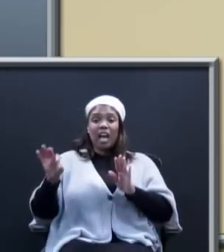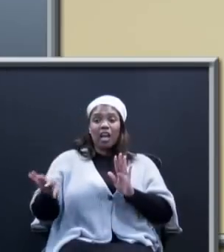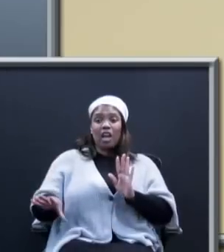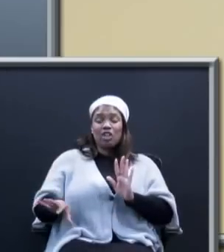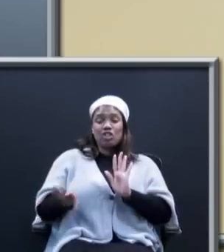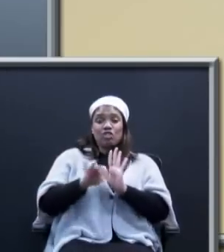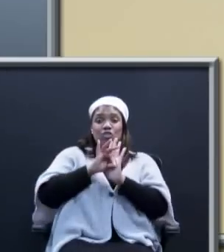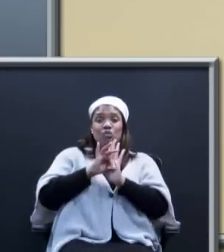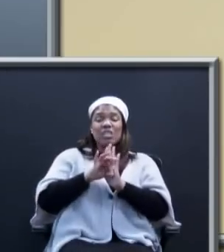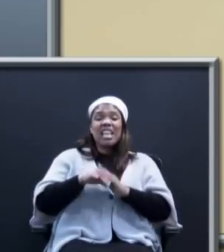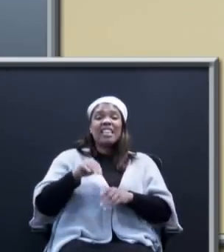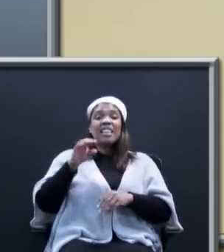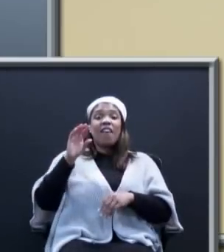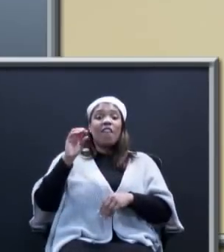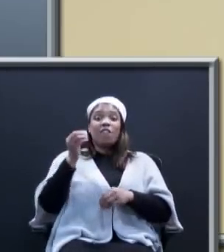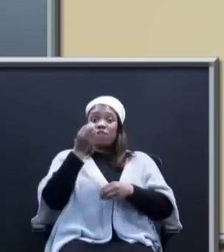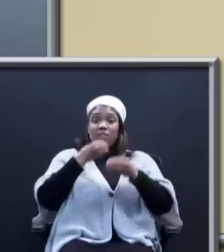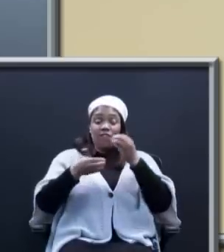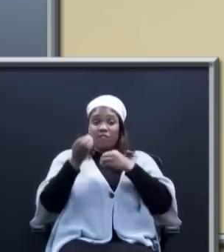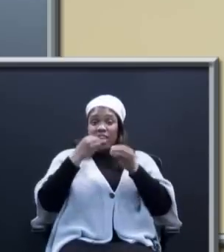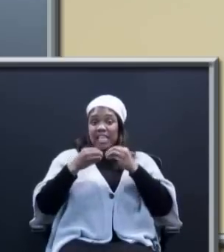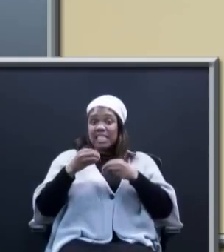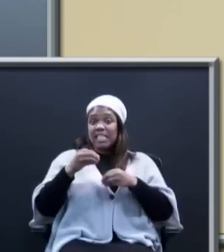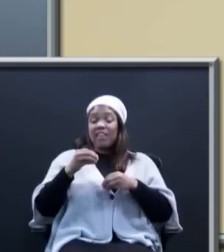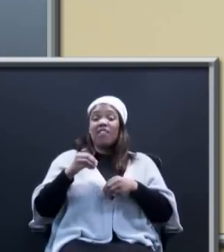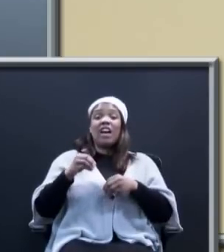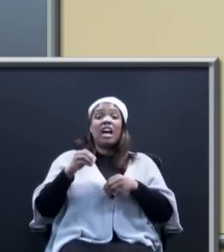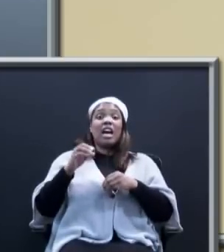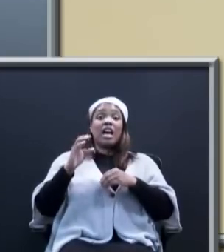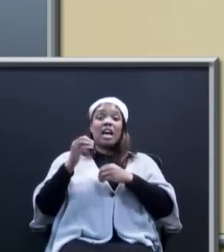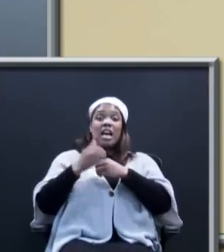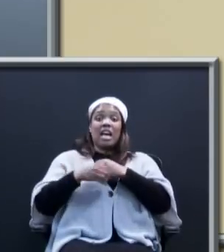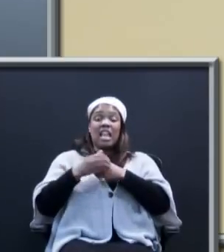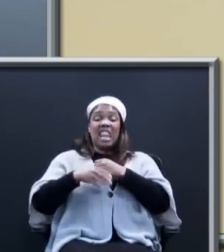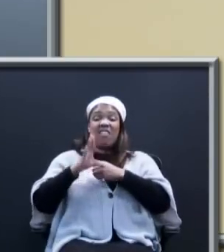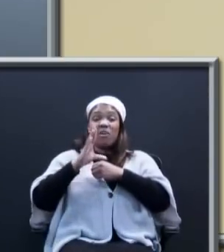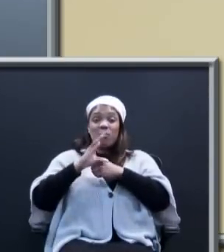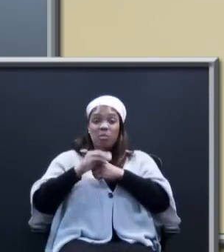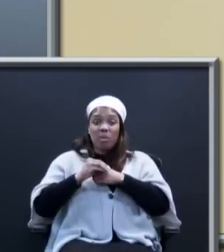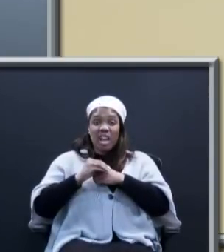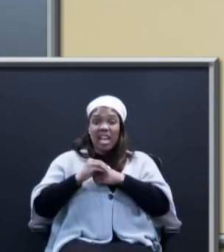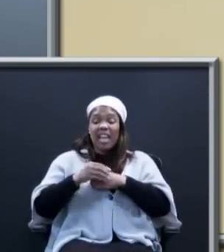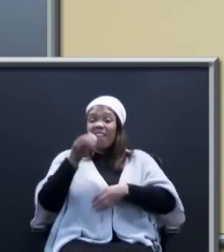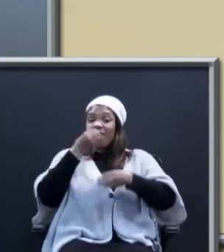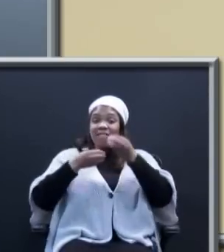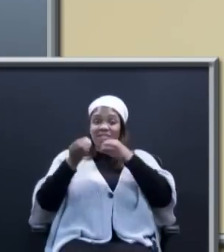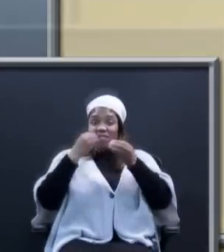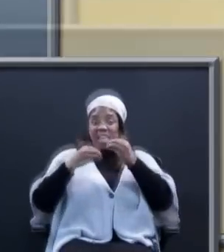Feast of Weeks. Go ahead. And in the Feast of Tabernacles. Now, you notice,